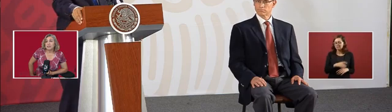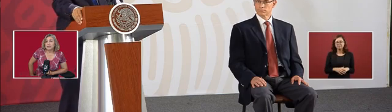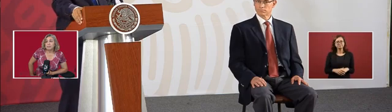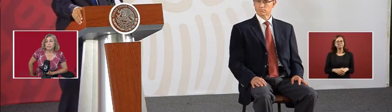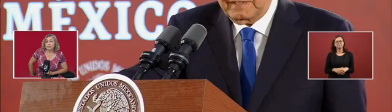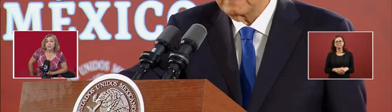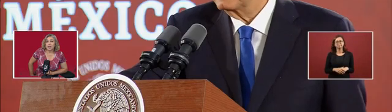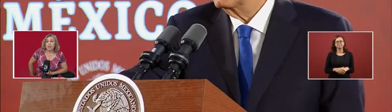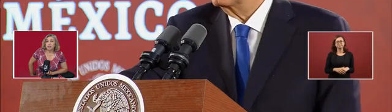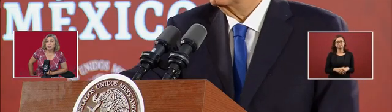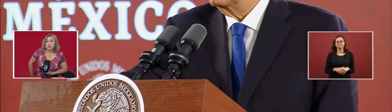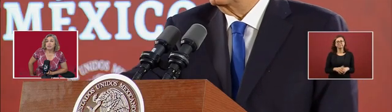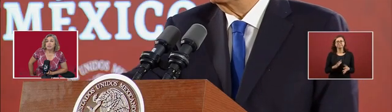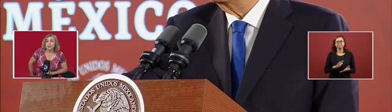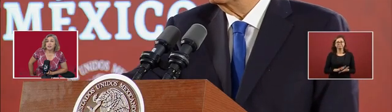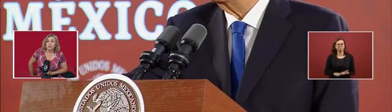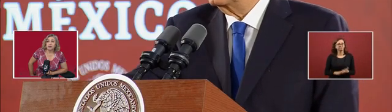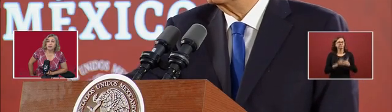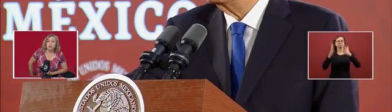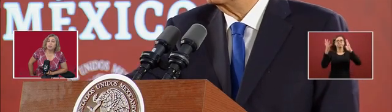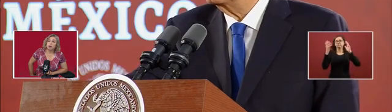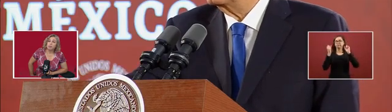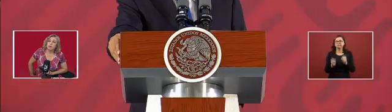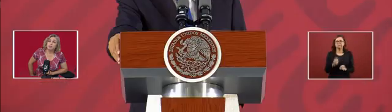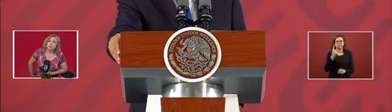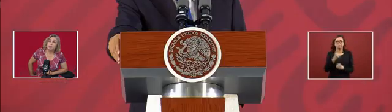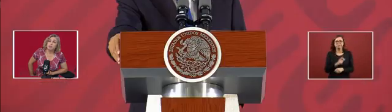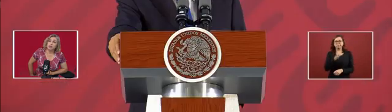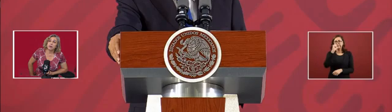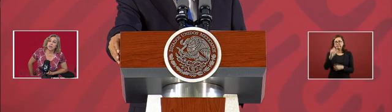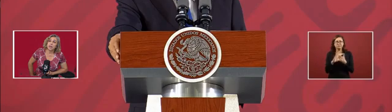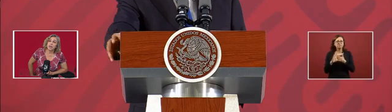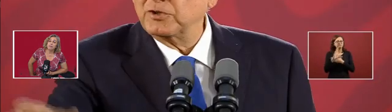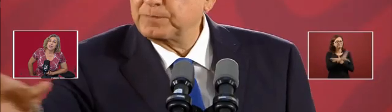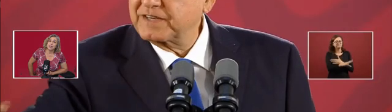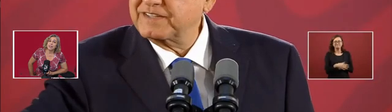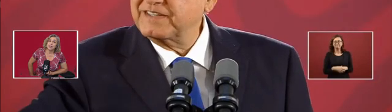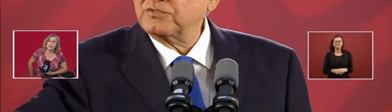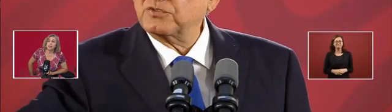not believe que hay altas tasas that there's